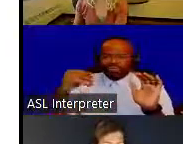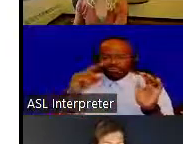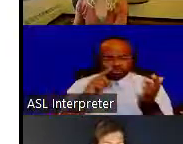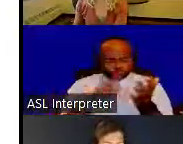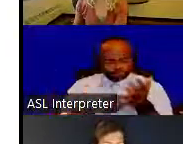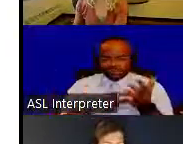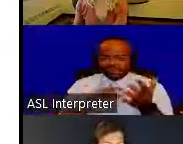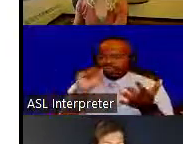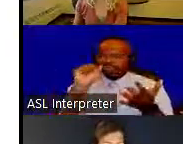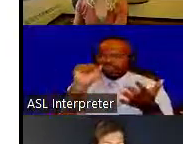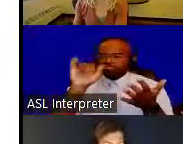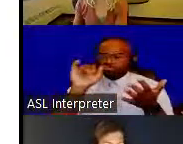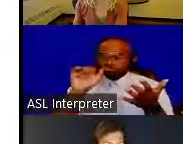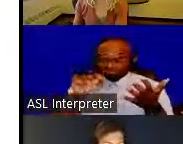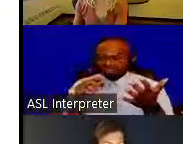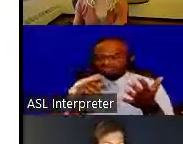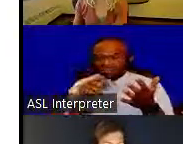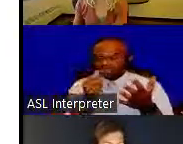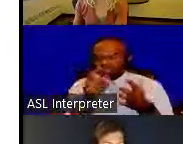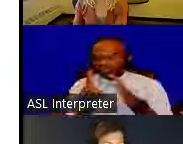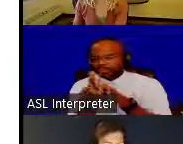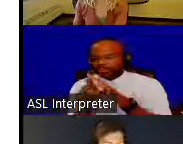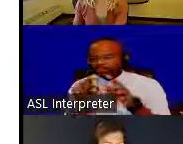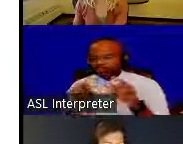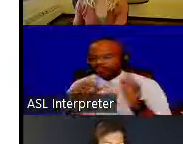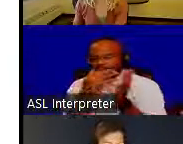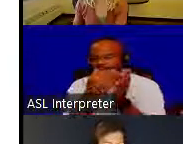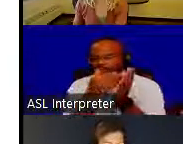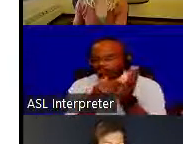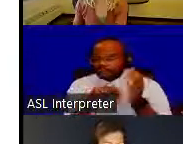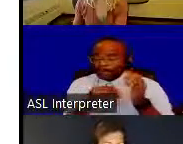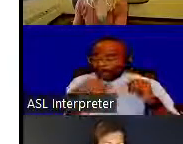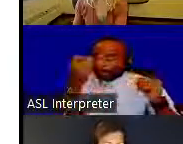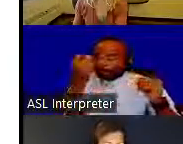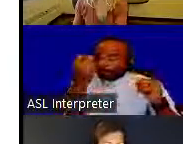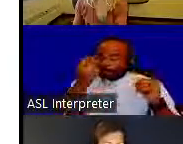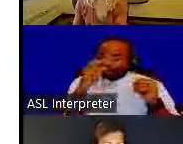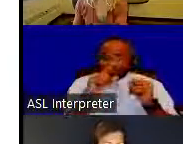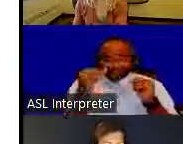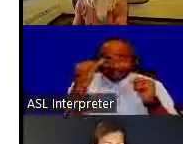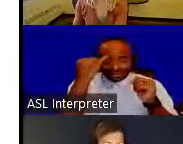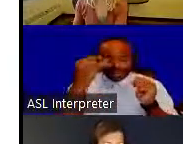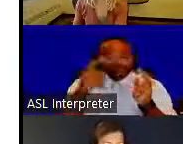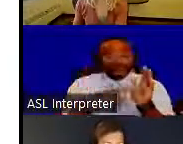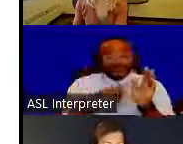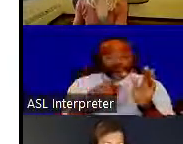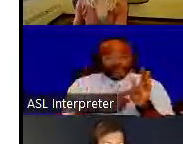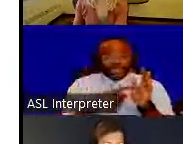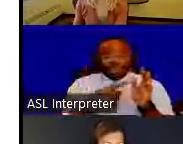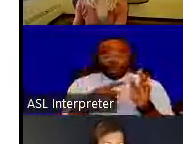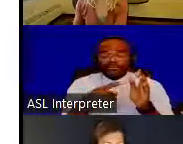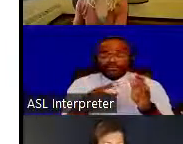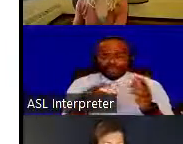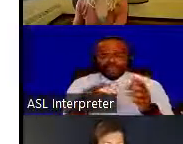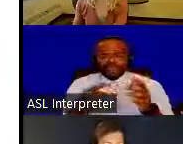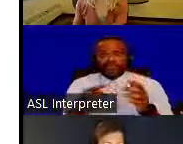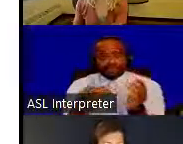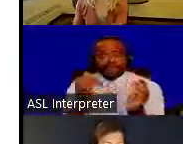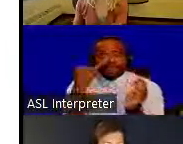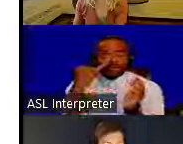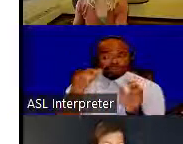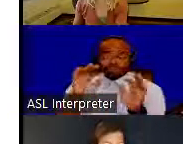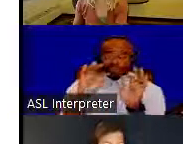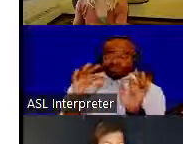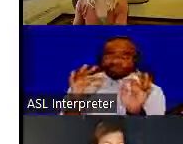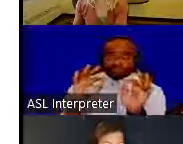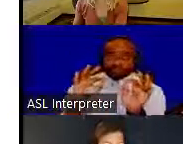this menu. And this is one of those ideas where there are opposing and mutually exclusive ideas in the